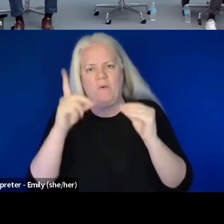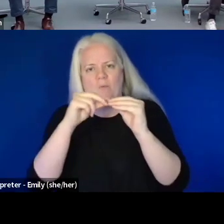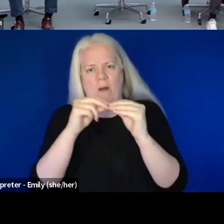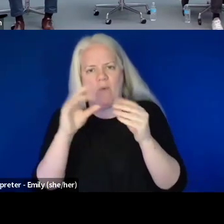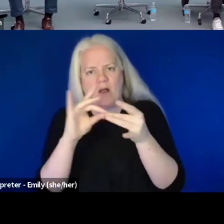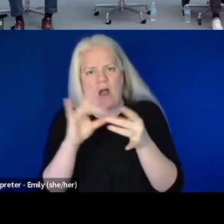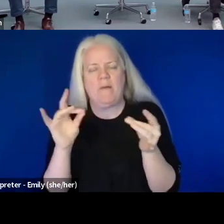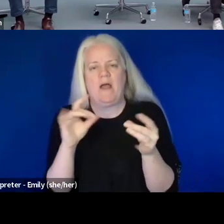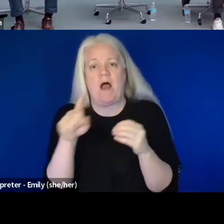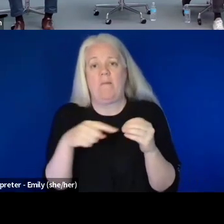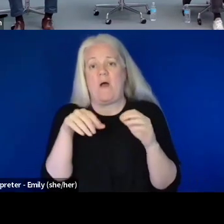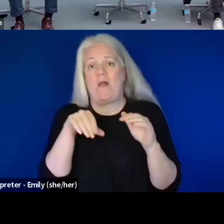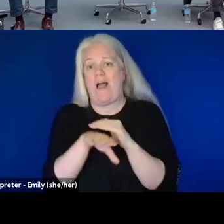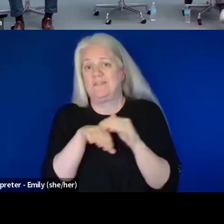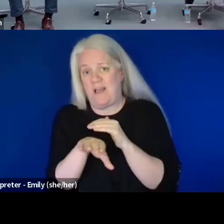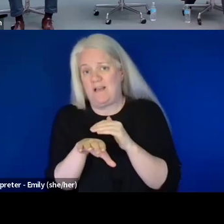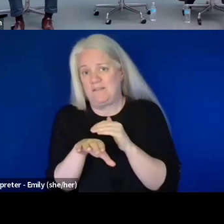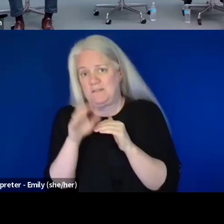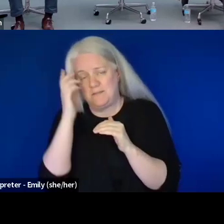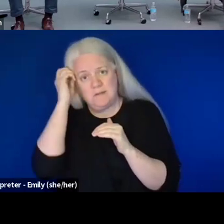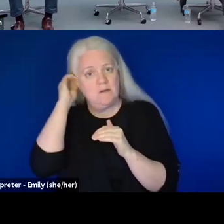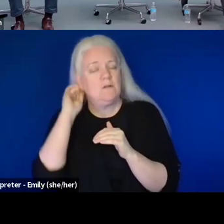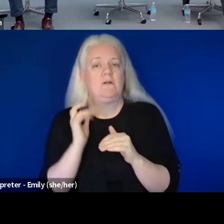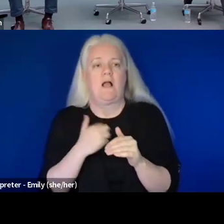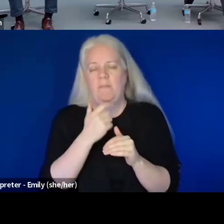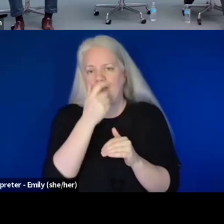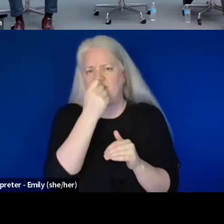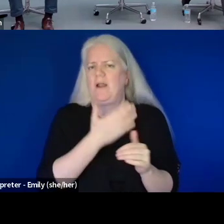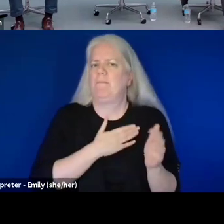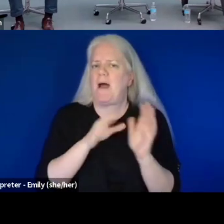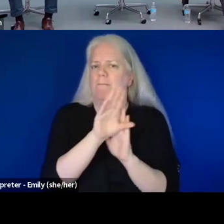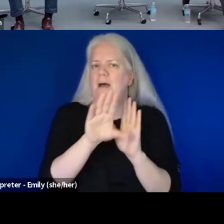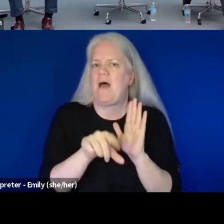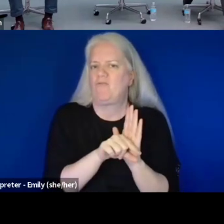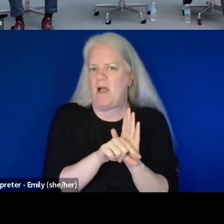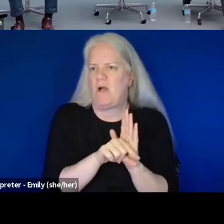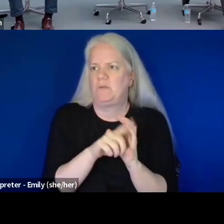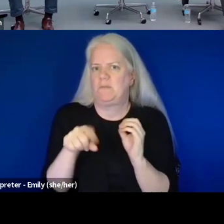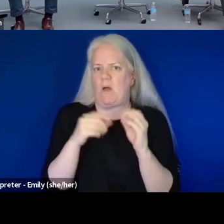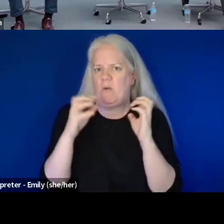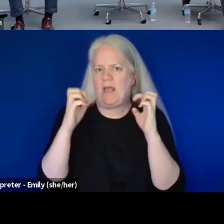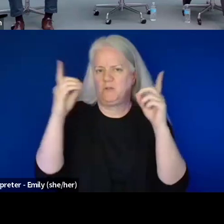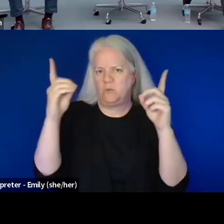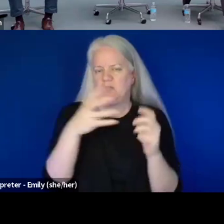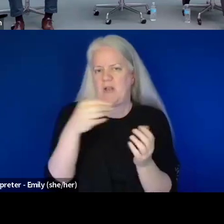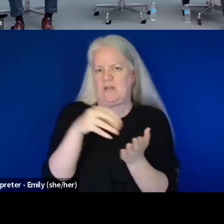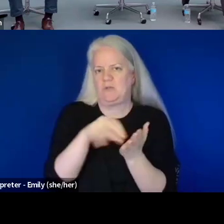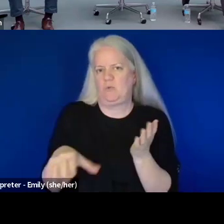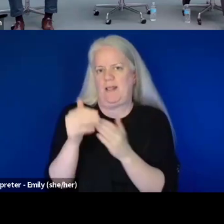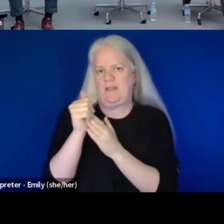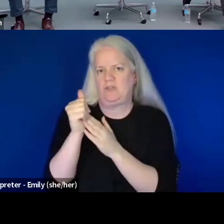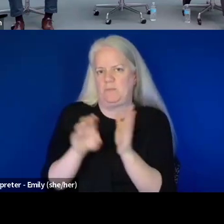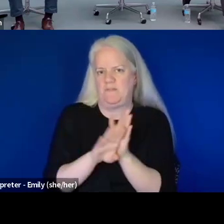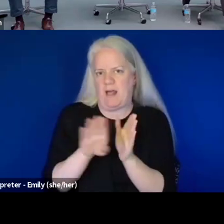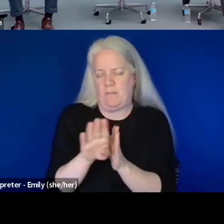like access. And I'm interested in, my background is education and student leadership development, but